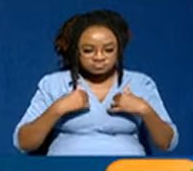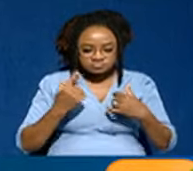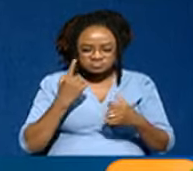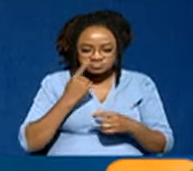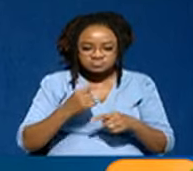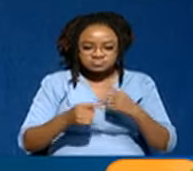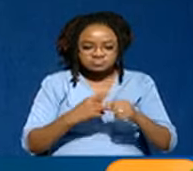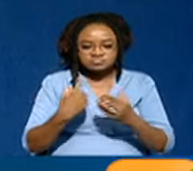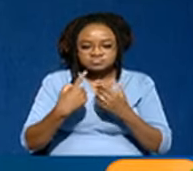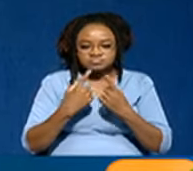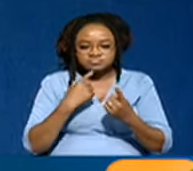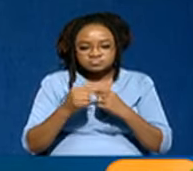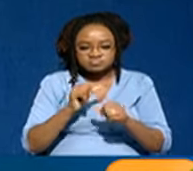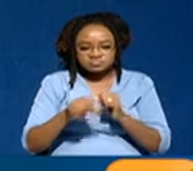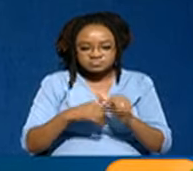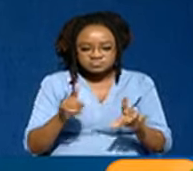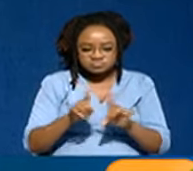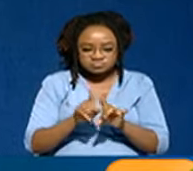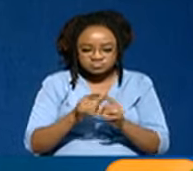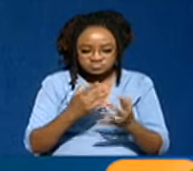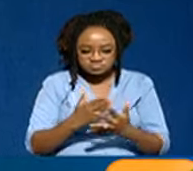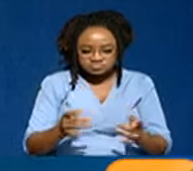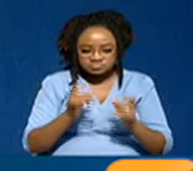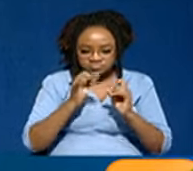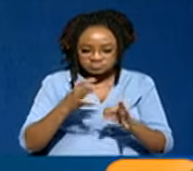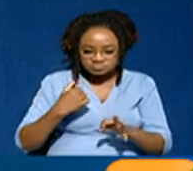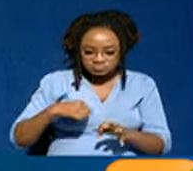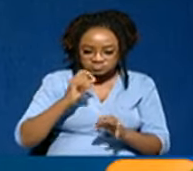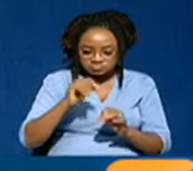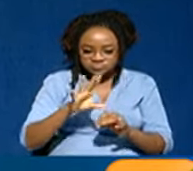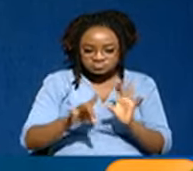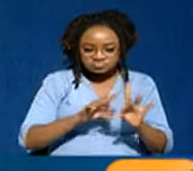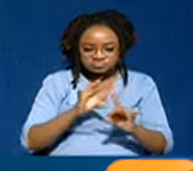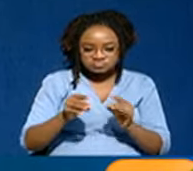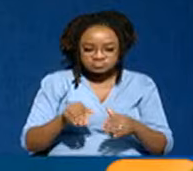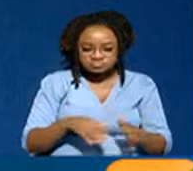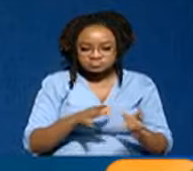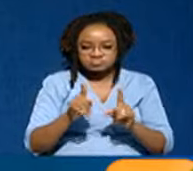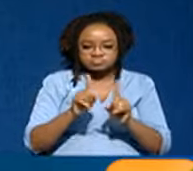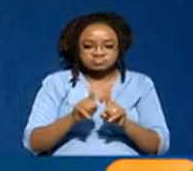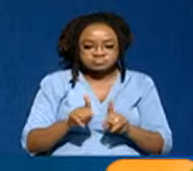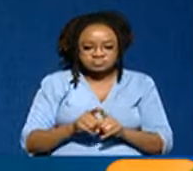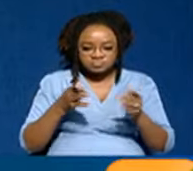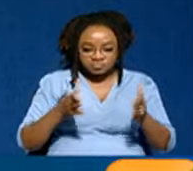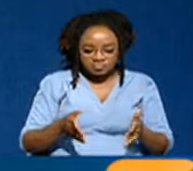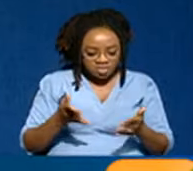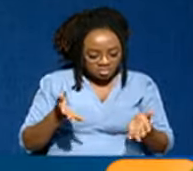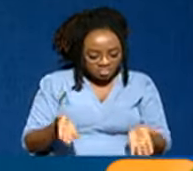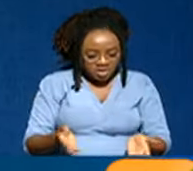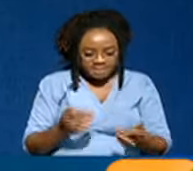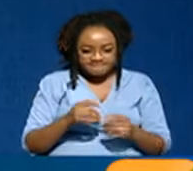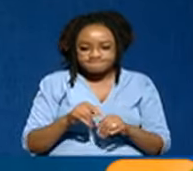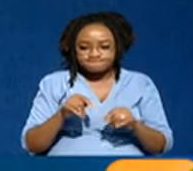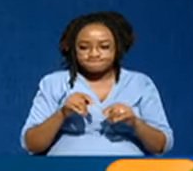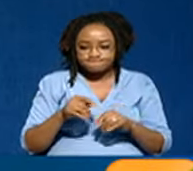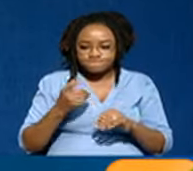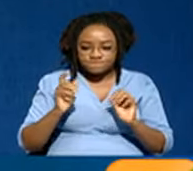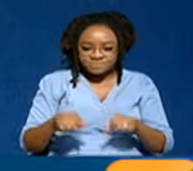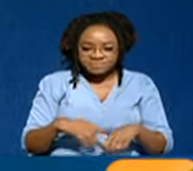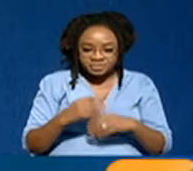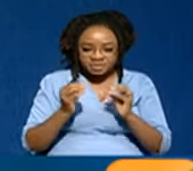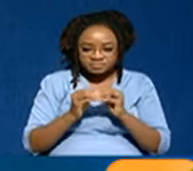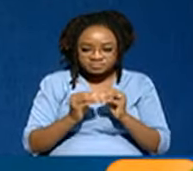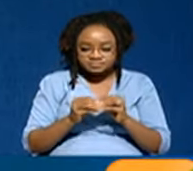about the same thing. If we can just be able to find a way, I'm actually available, we are available, okay. If we can find a way of